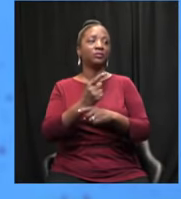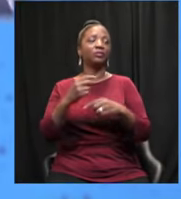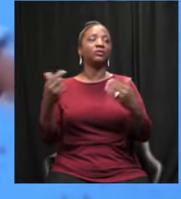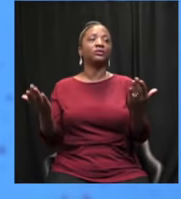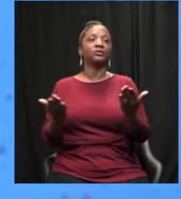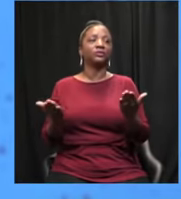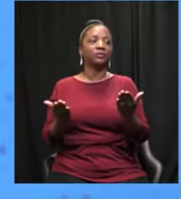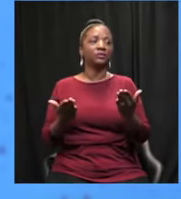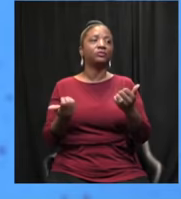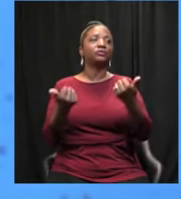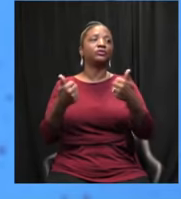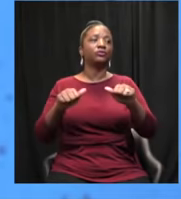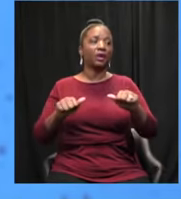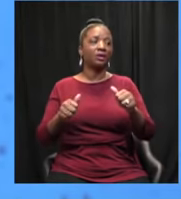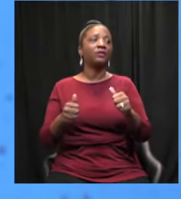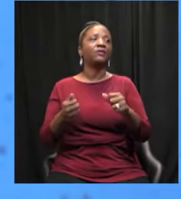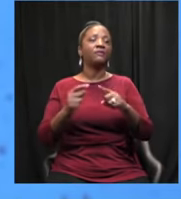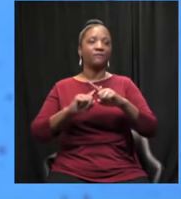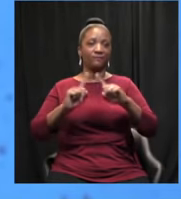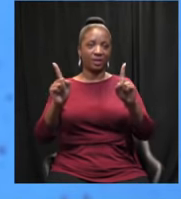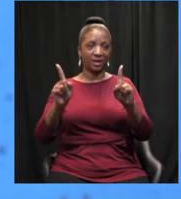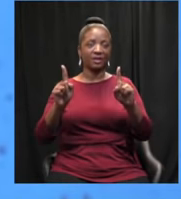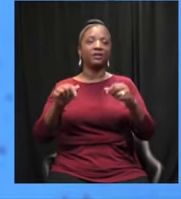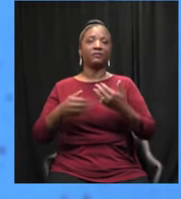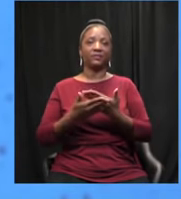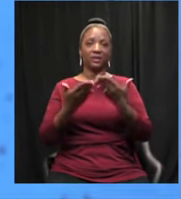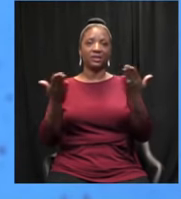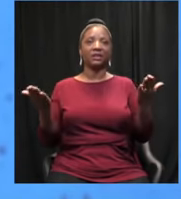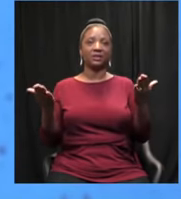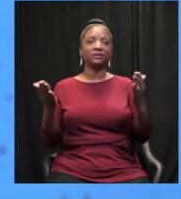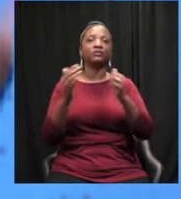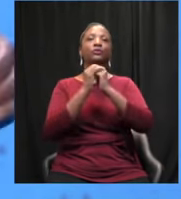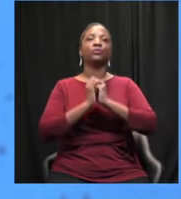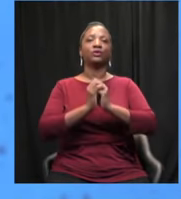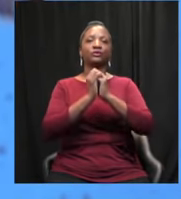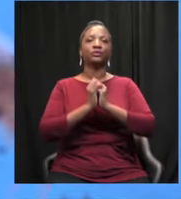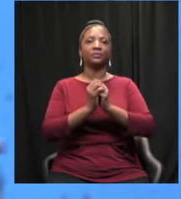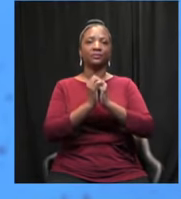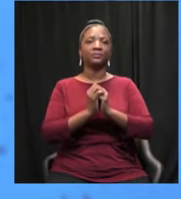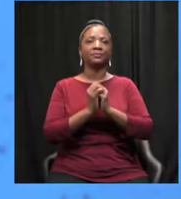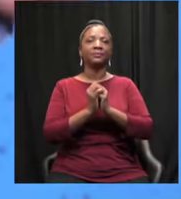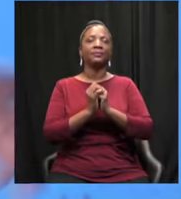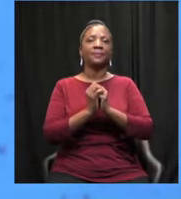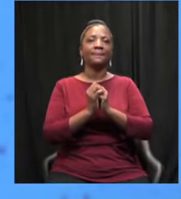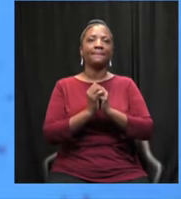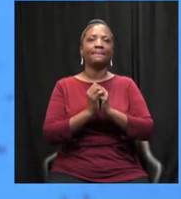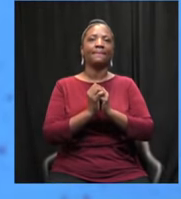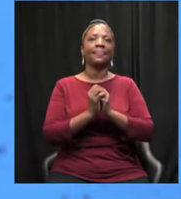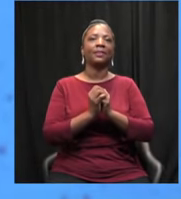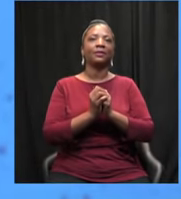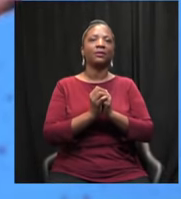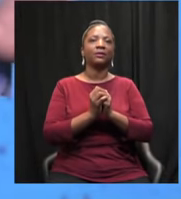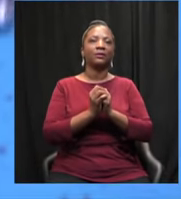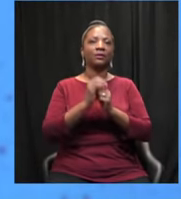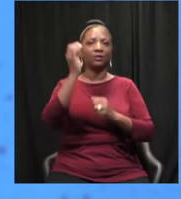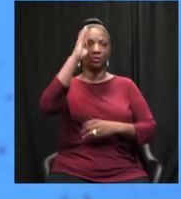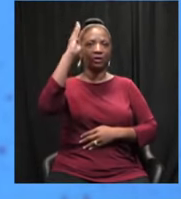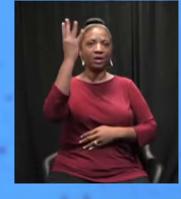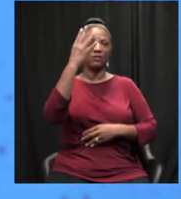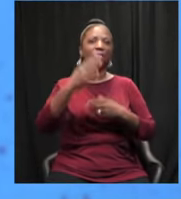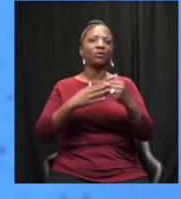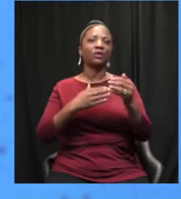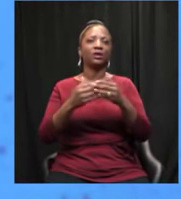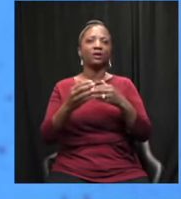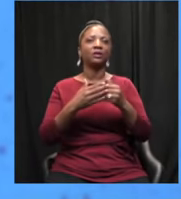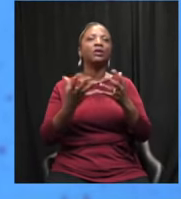some new form of worship. They're attempting to manifest into their lives whatever they think they deserve in the universe and